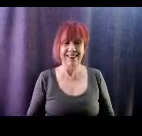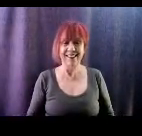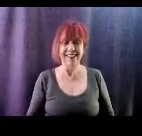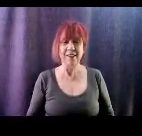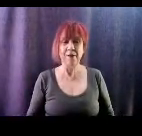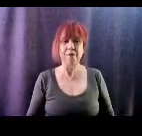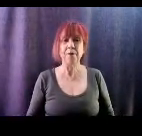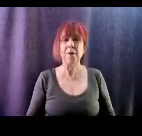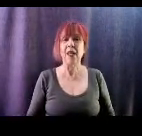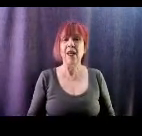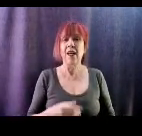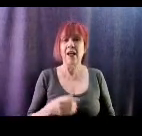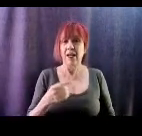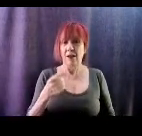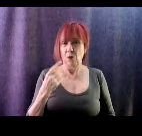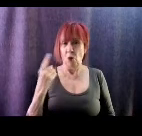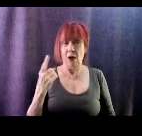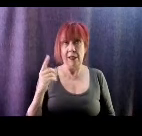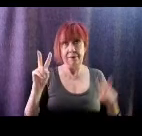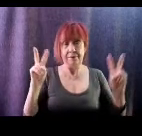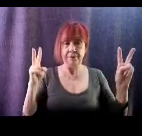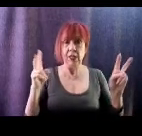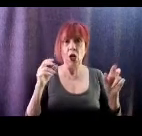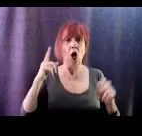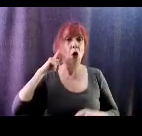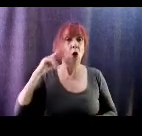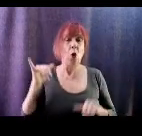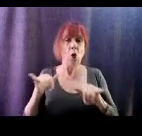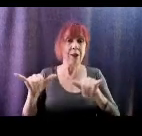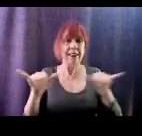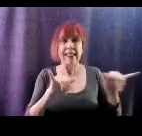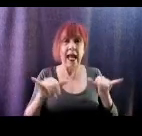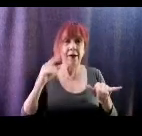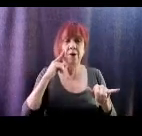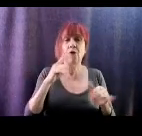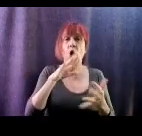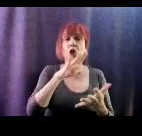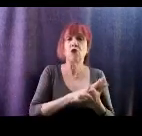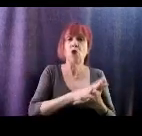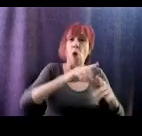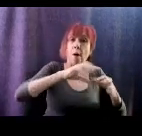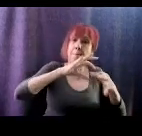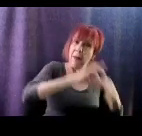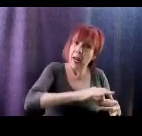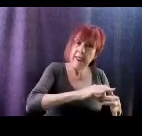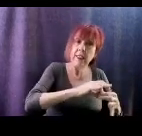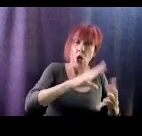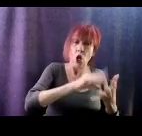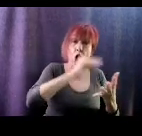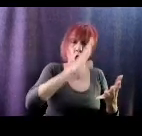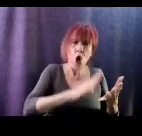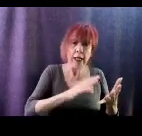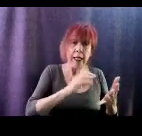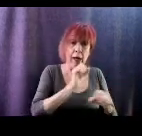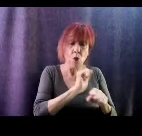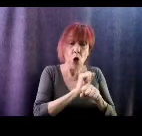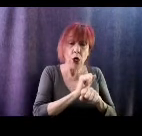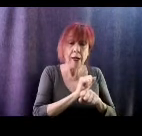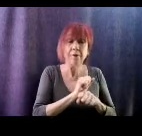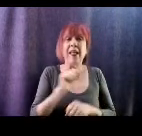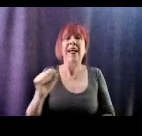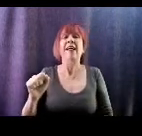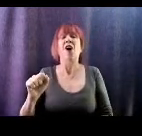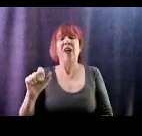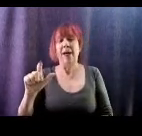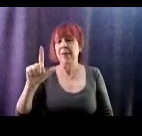One of the gold standards for school-based learning and school-based work is a little place called the Growling Grill at Lincoln County High